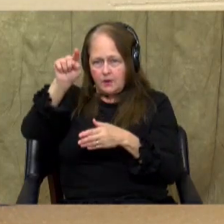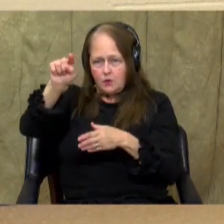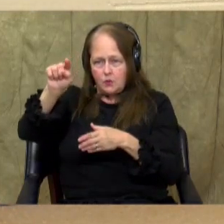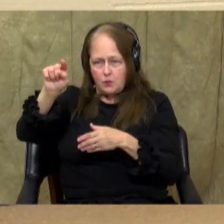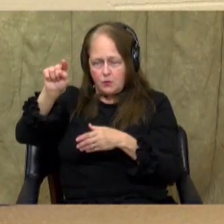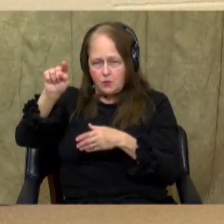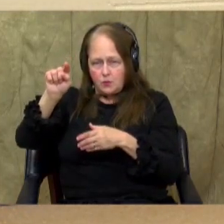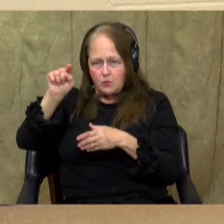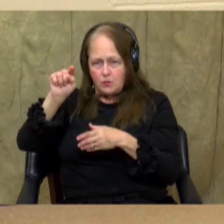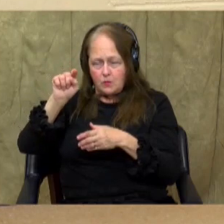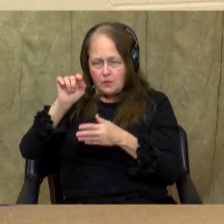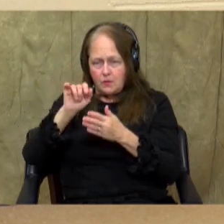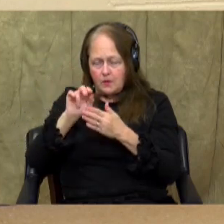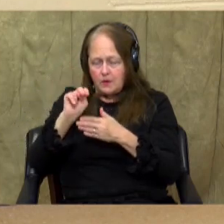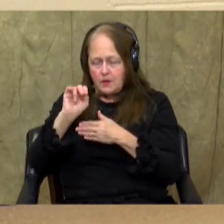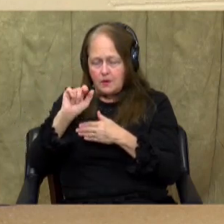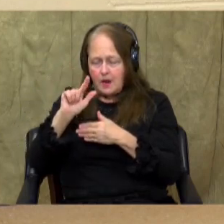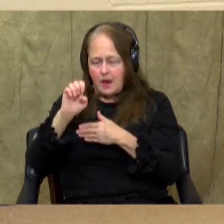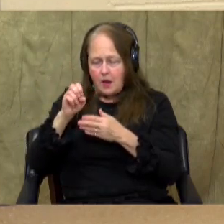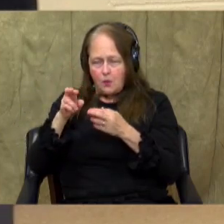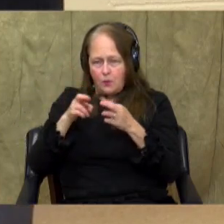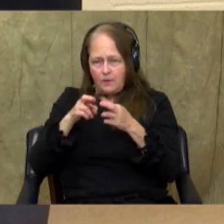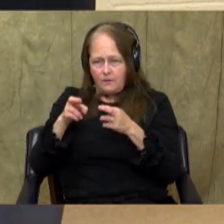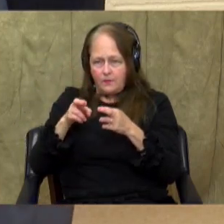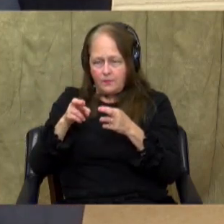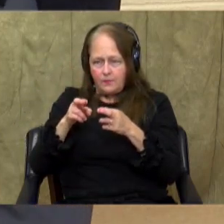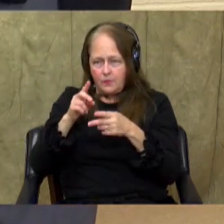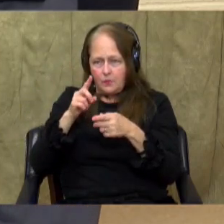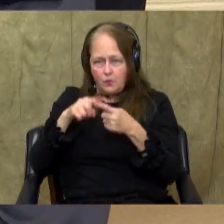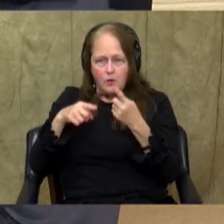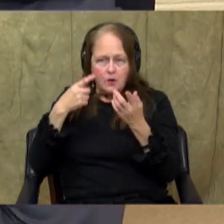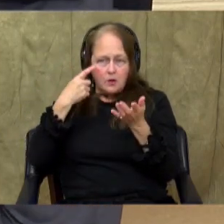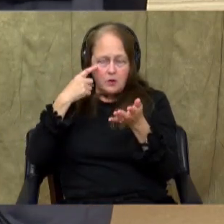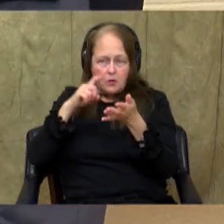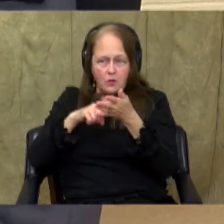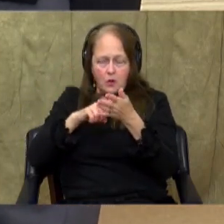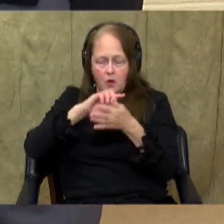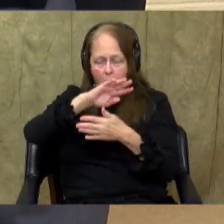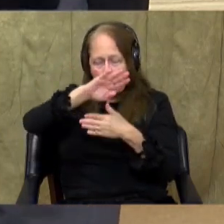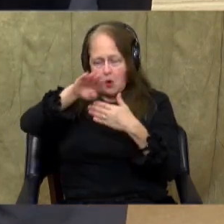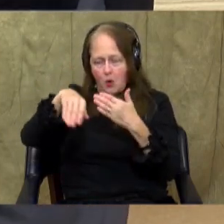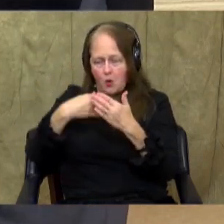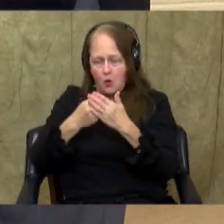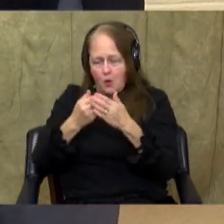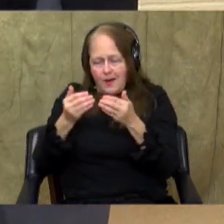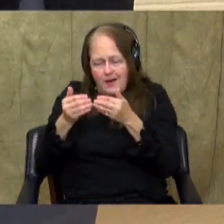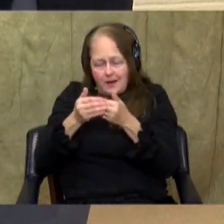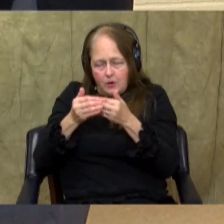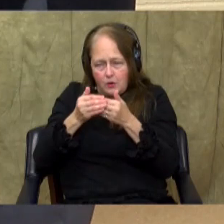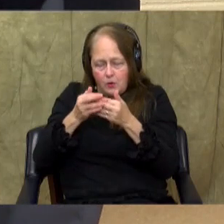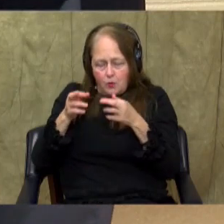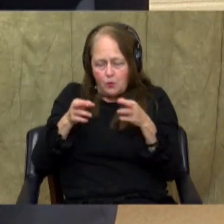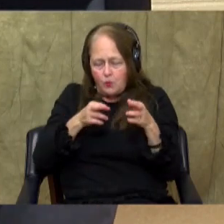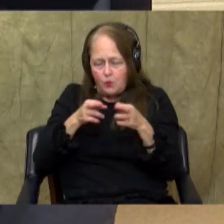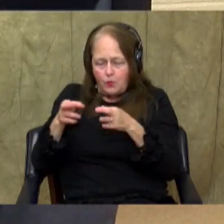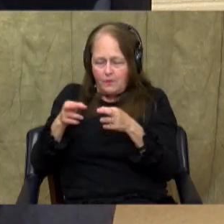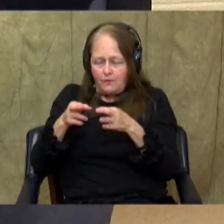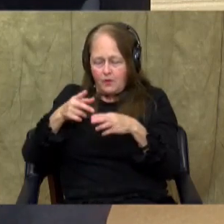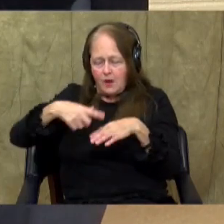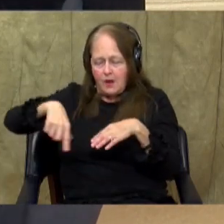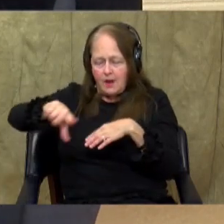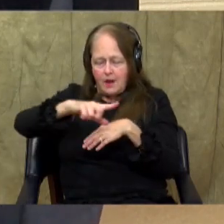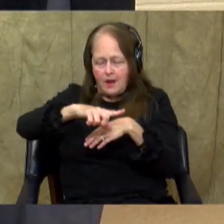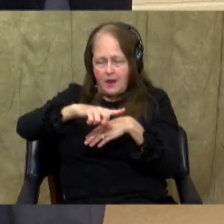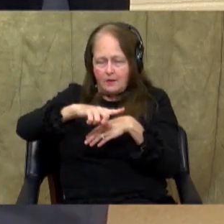here, that little squiggle is the Nile River, around here. So what do you notice? They're all around rivers, lakes, and the